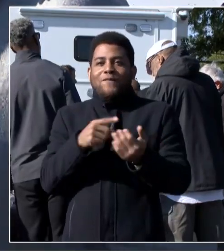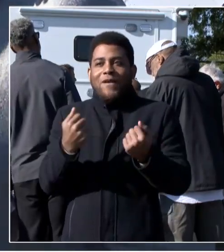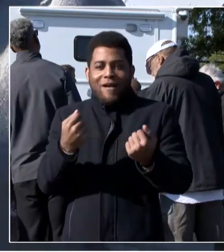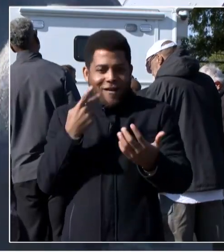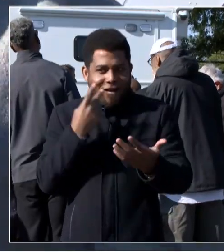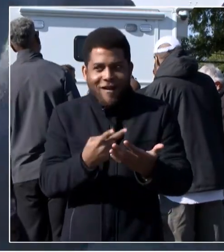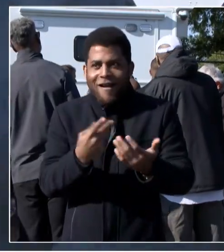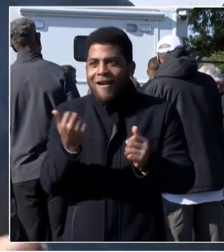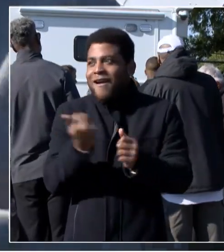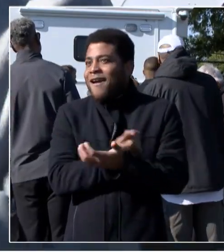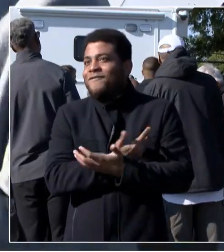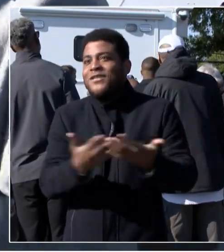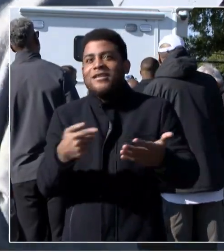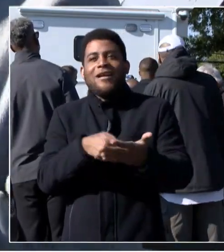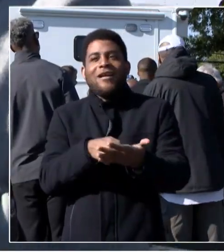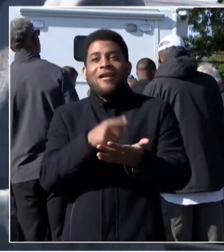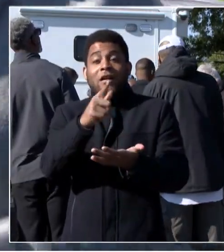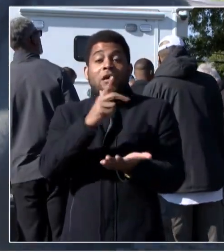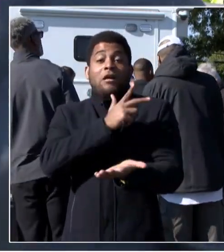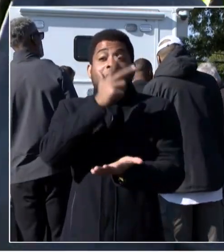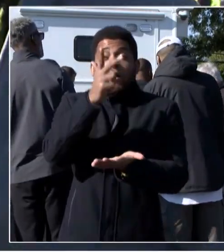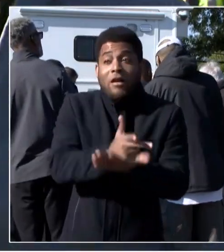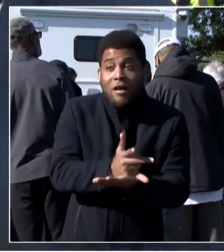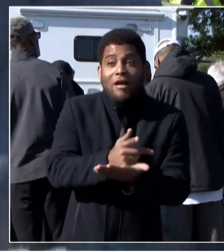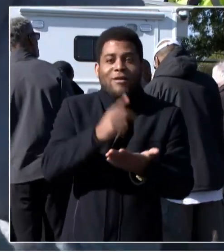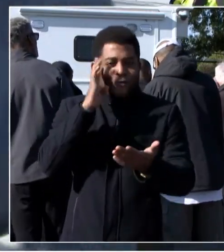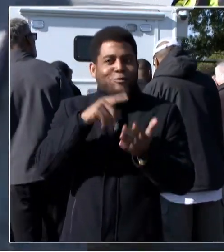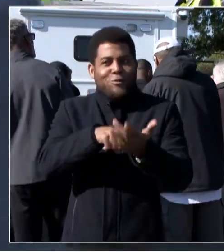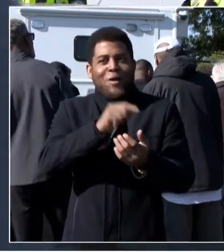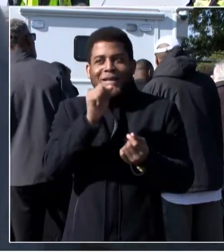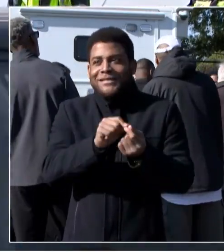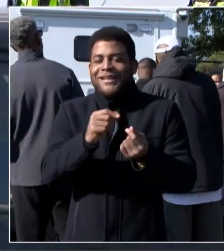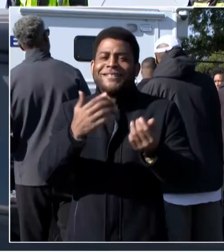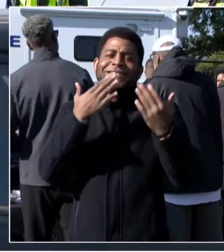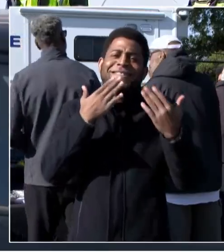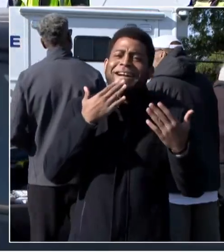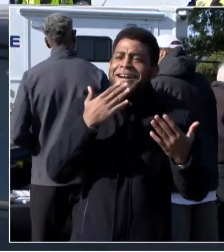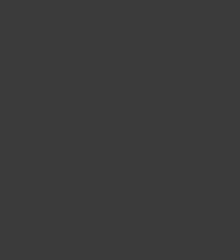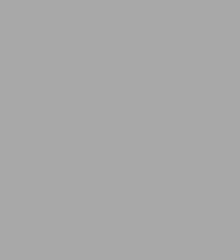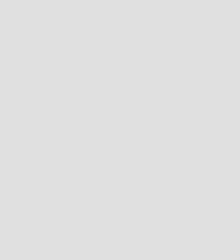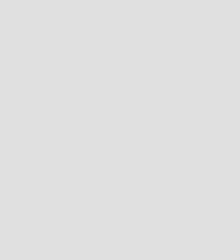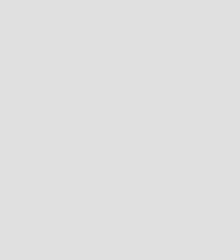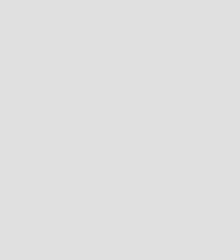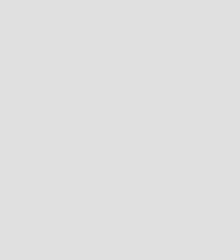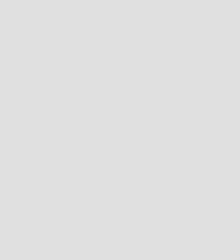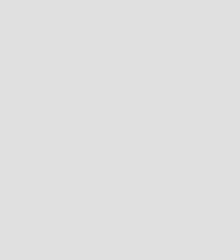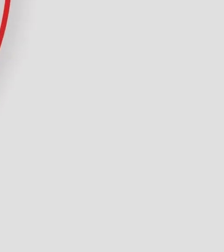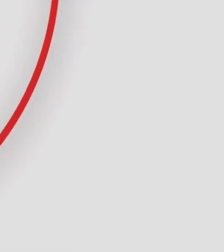vehicle. Okay. All right. Thank you, officer. Thank My you. pleasure. Thank you. Let's get some air tags.